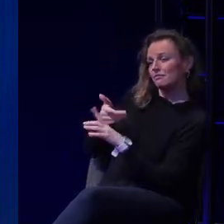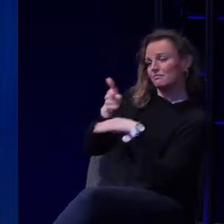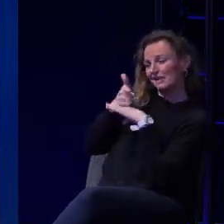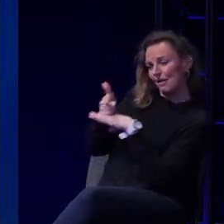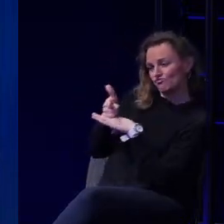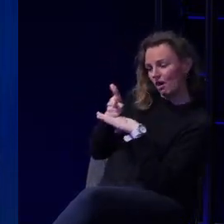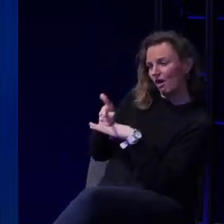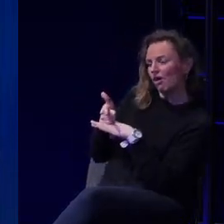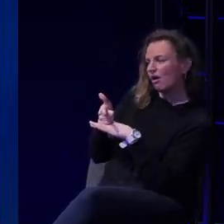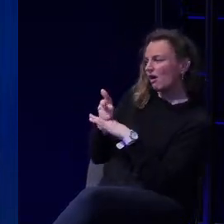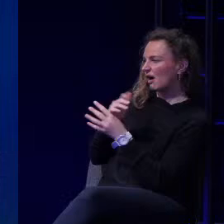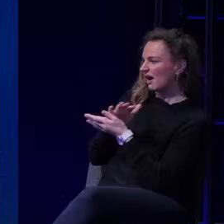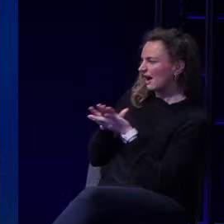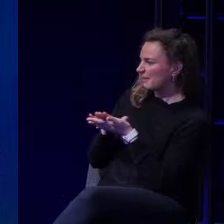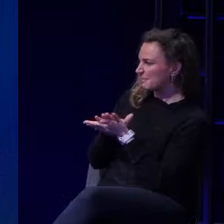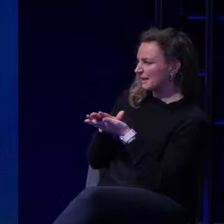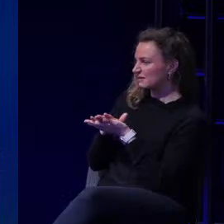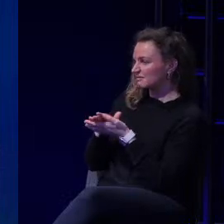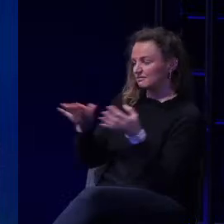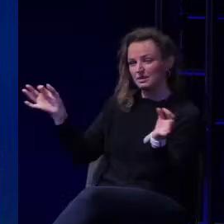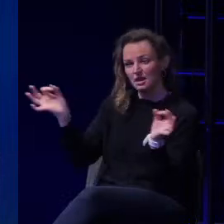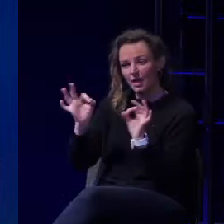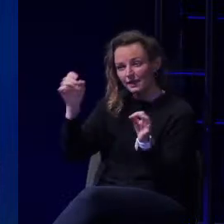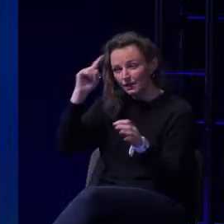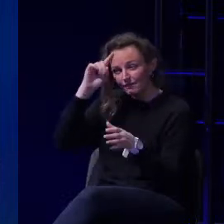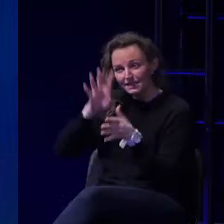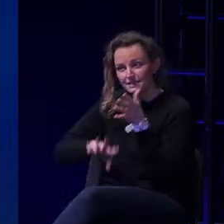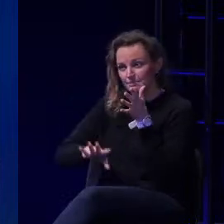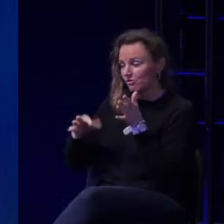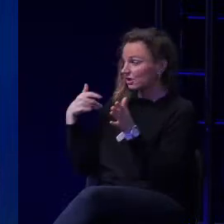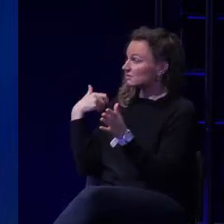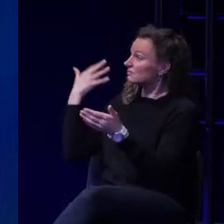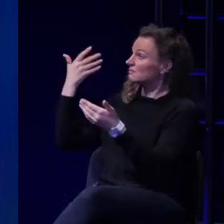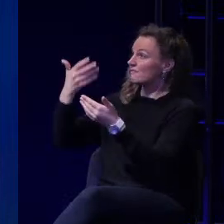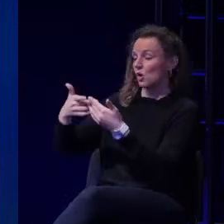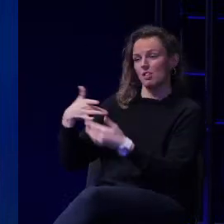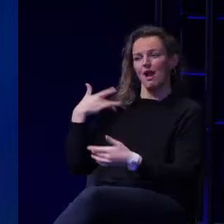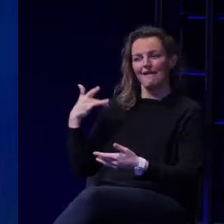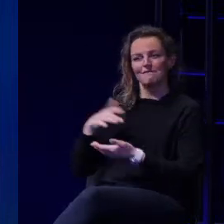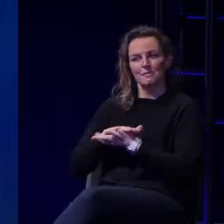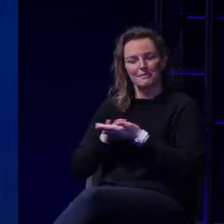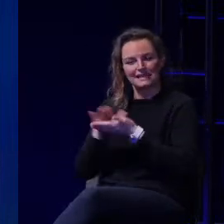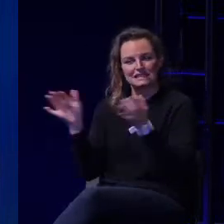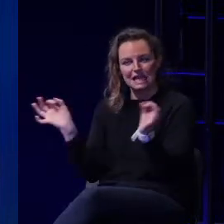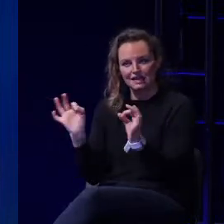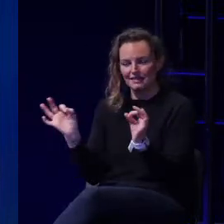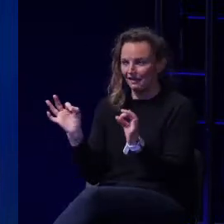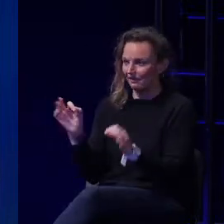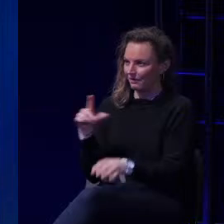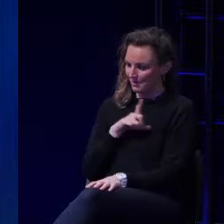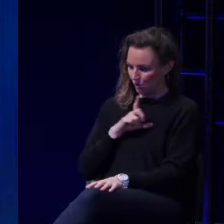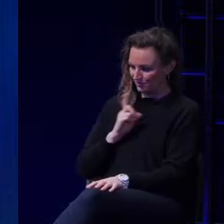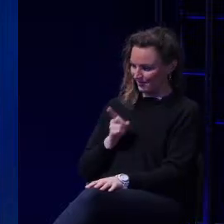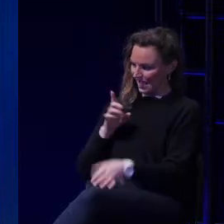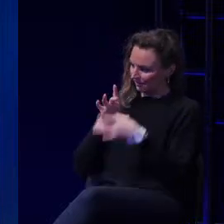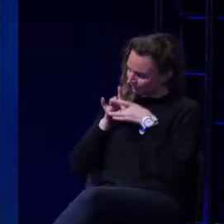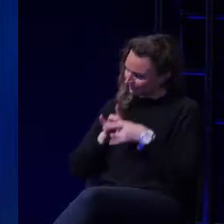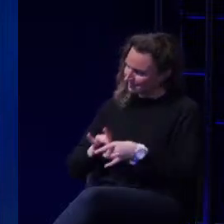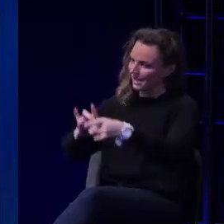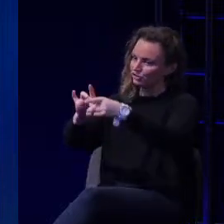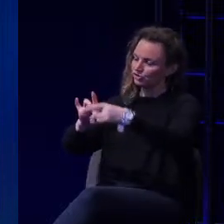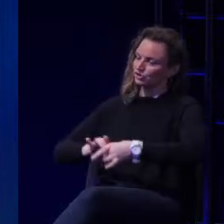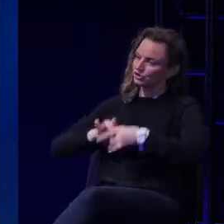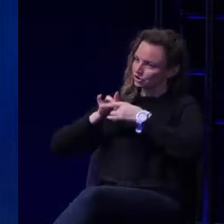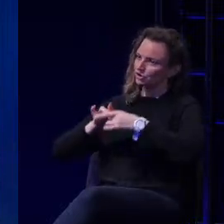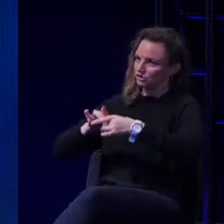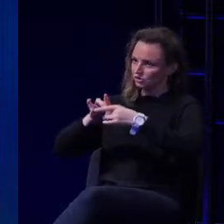then none of that experience that you've had for the whole of your life means anything. Because it's only that connection of the experience of what you know,